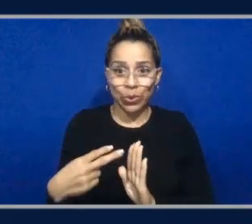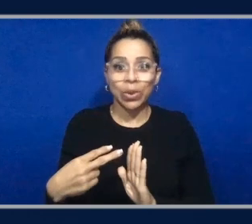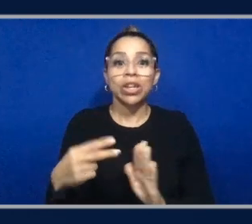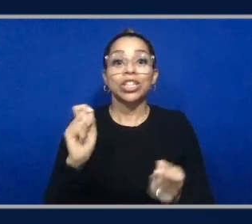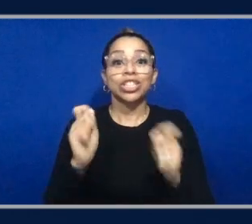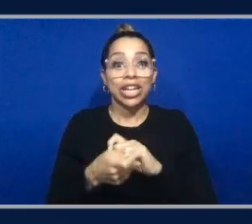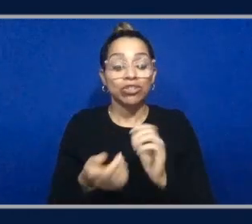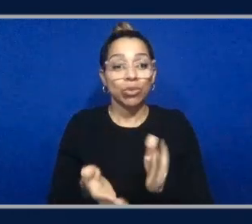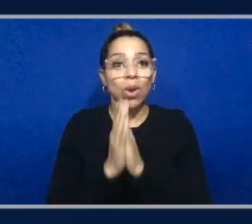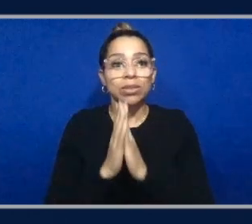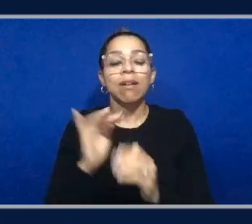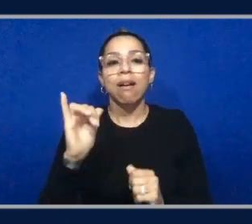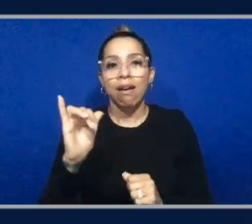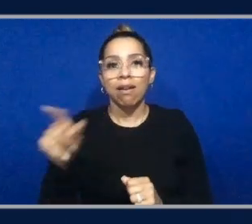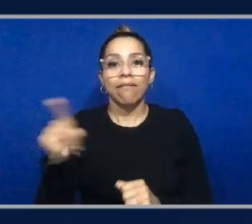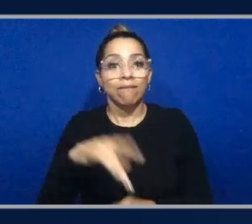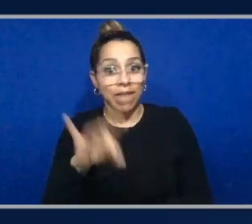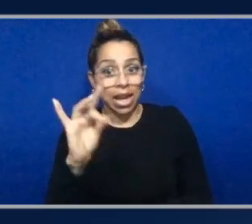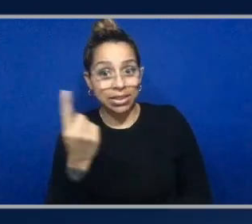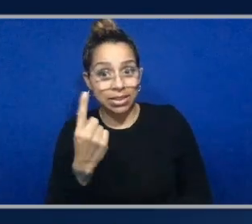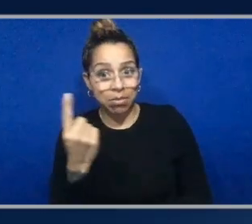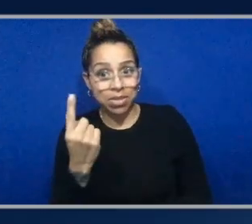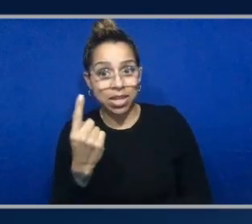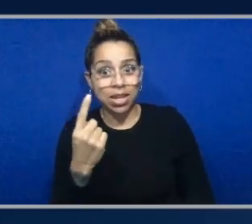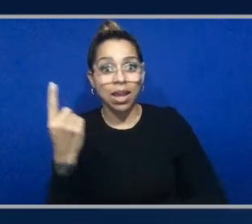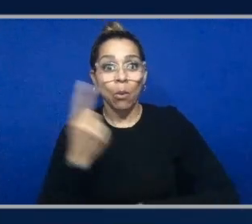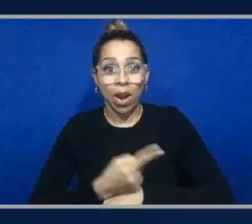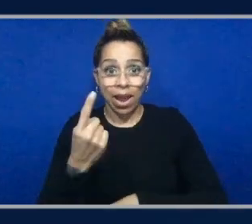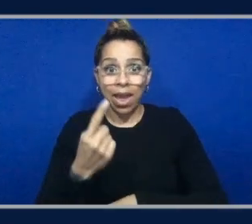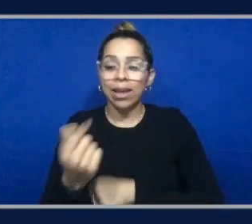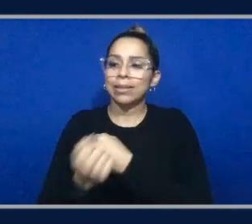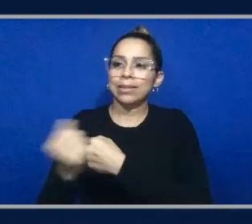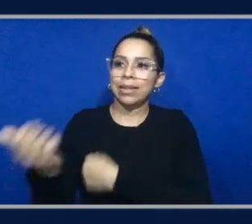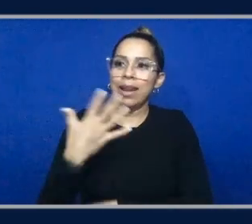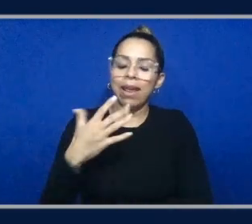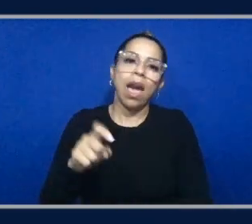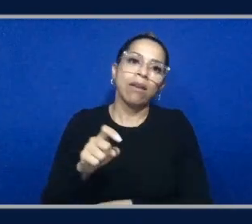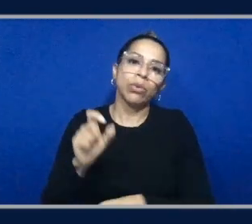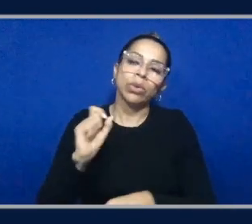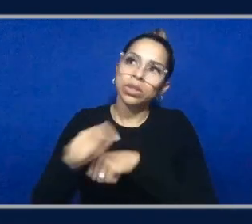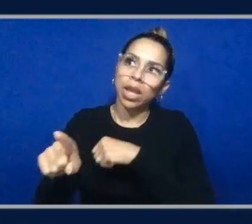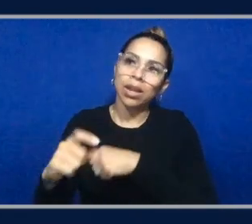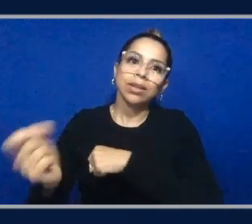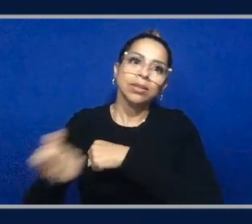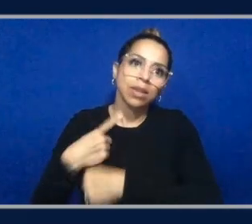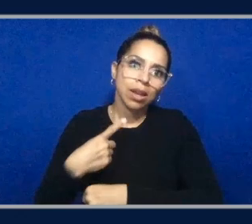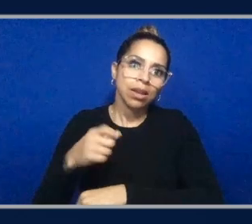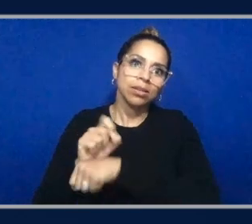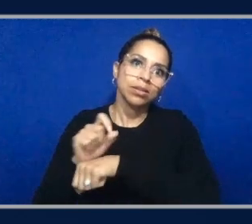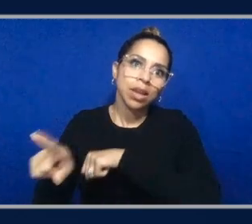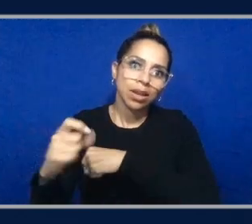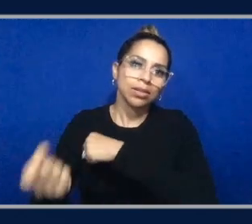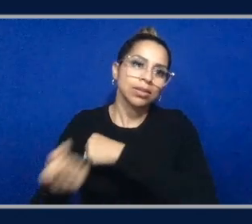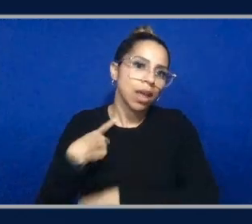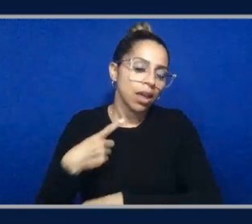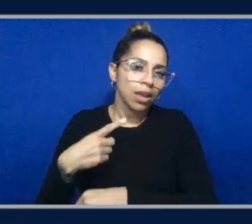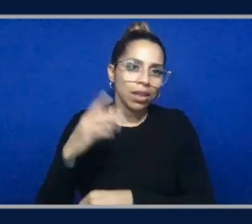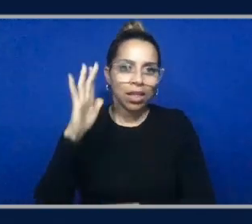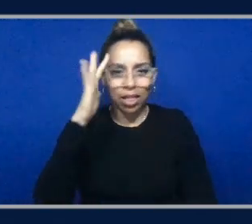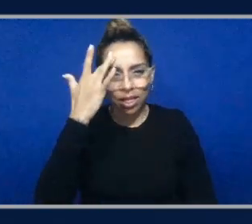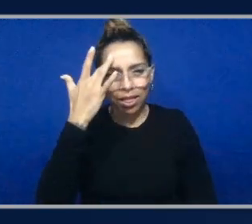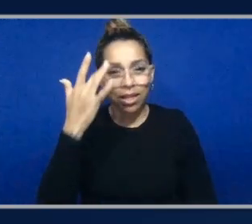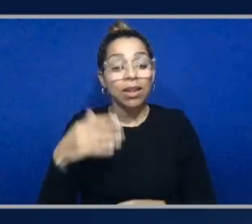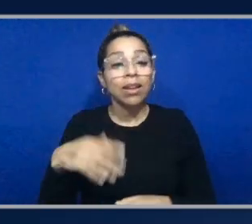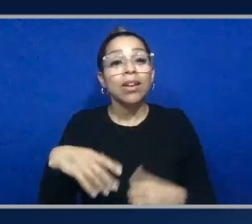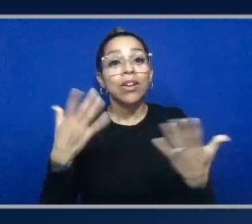something, and maybe they took them a day to look at that, and then they get it back to you, and there's this big back and forth that goes on. And what we're trying to do with the /review function, which I'm sure Nathan's going to